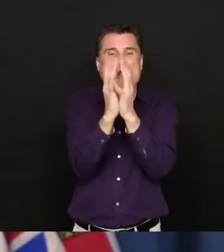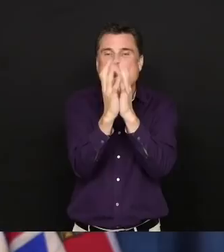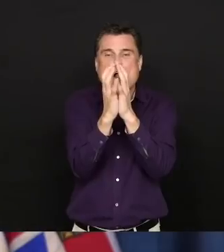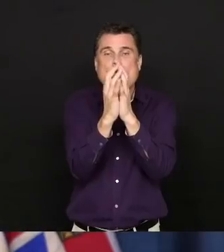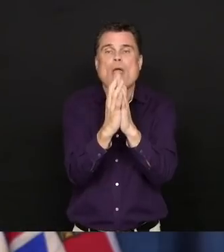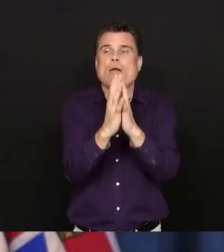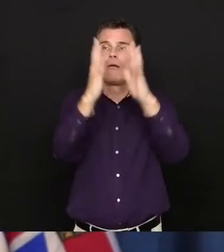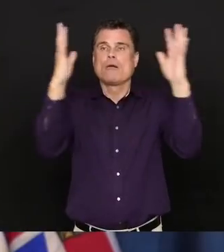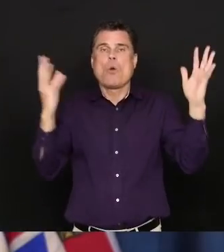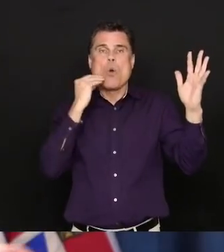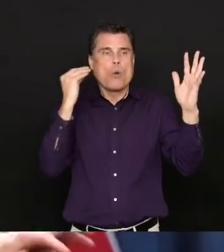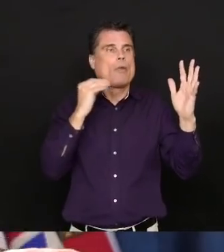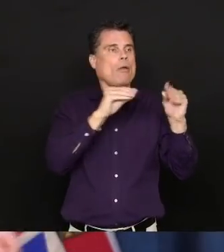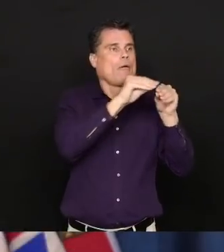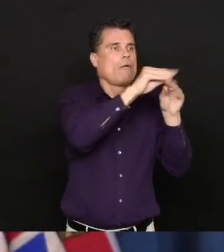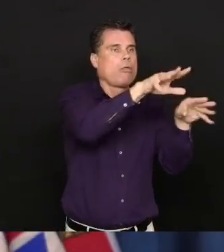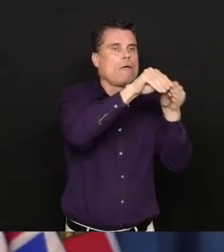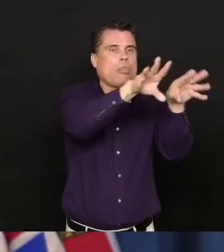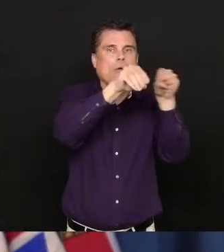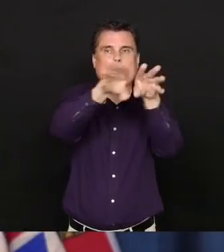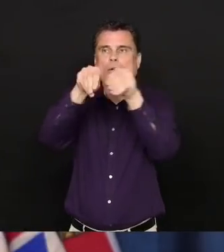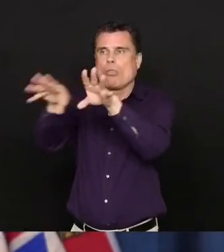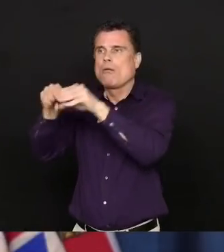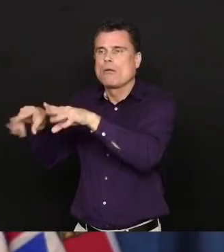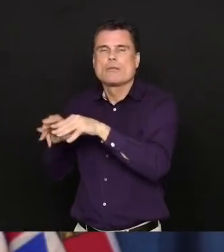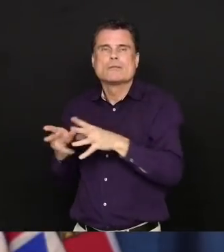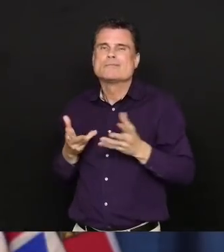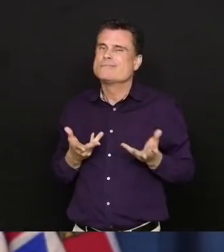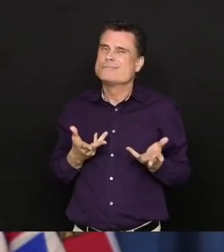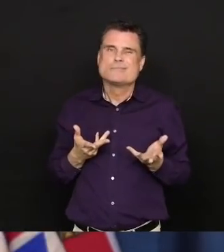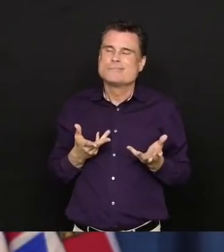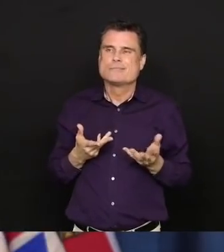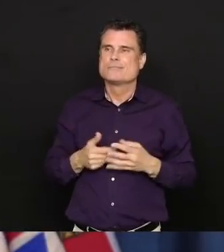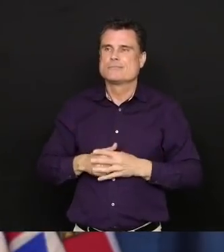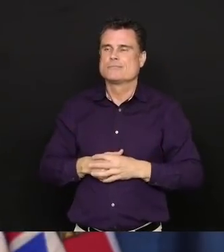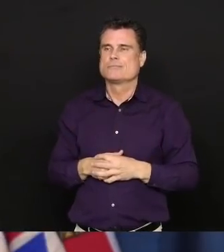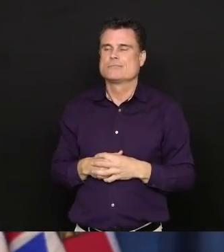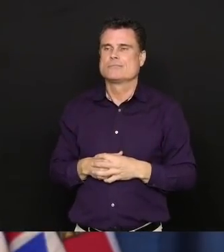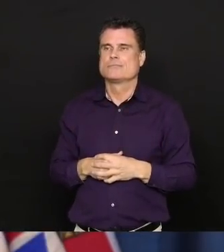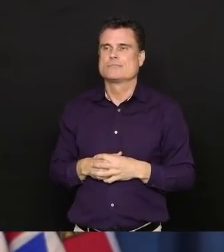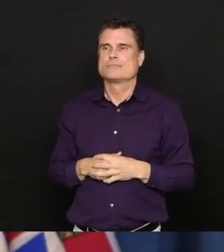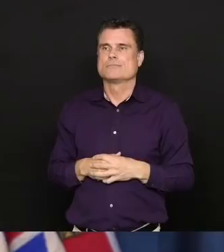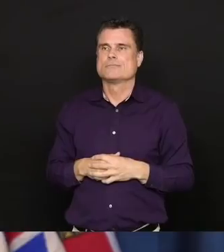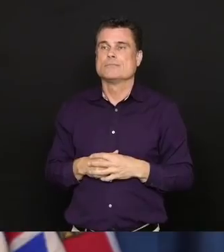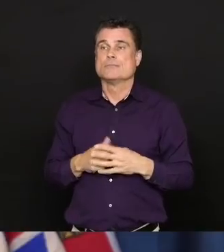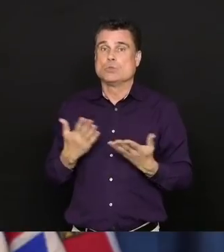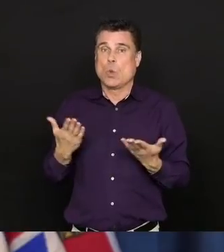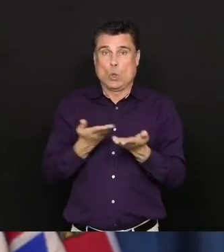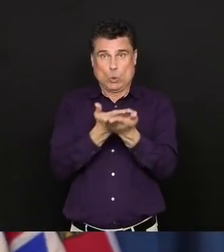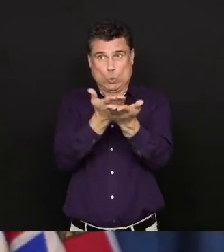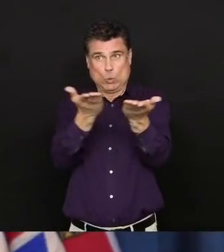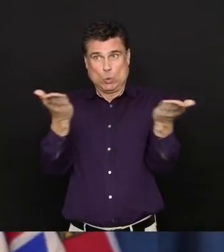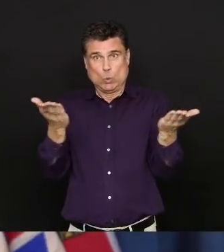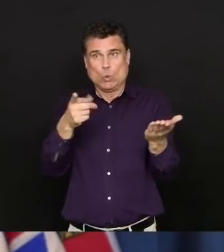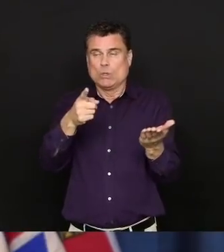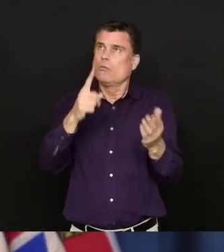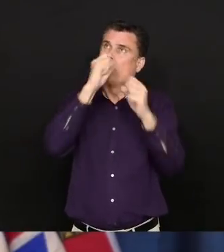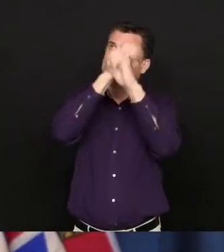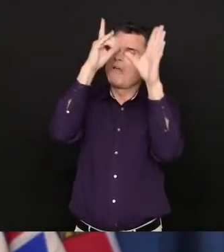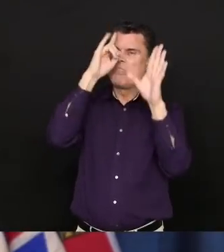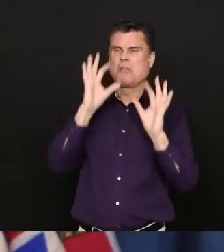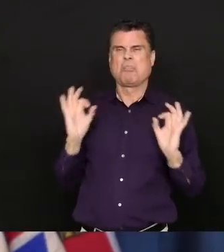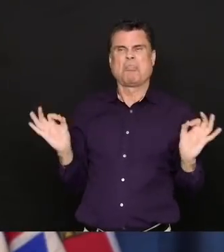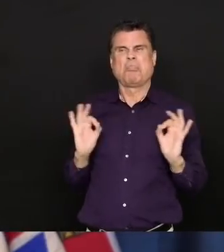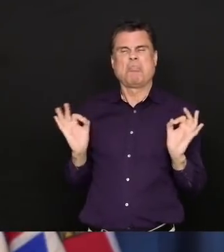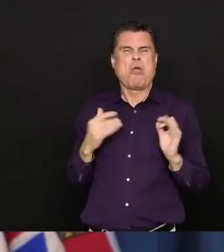this group of people, but some of them are with another group of people. And those are the things that transmit this virus. So that's what we have to focus on. We have